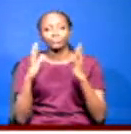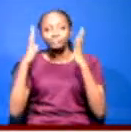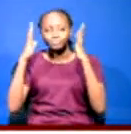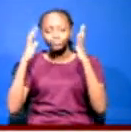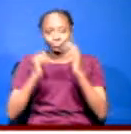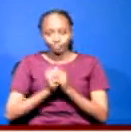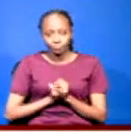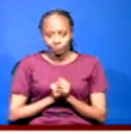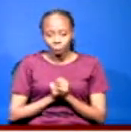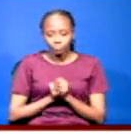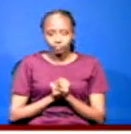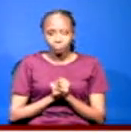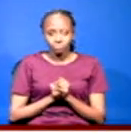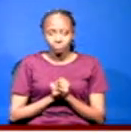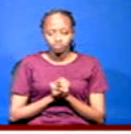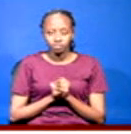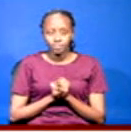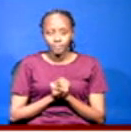Congratulations.